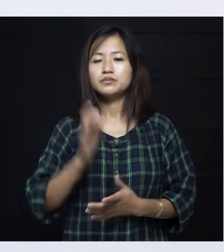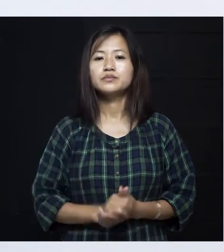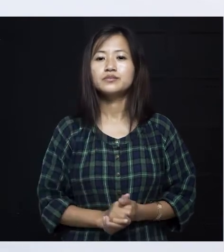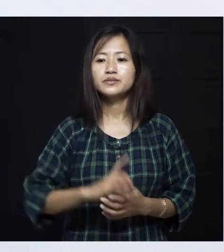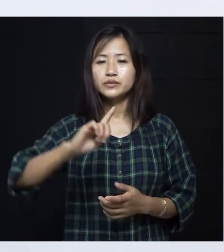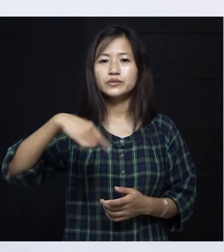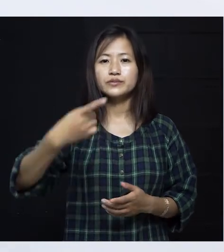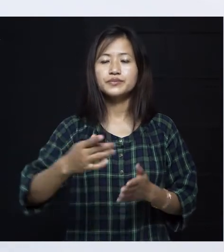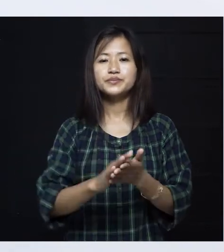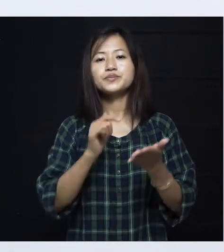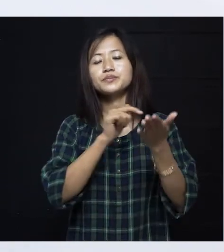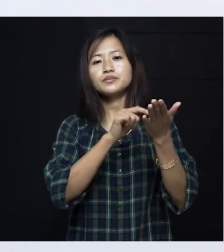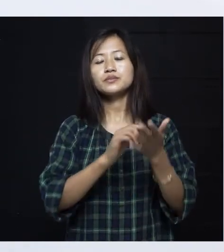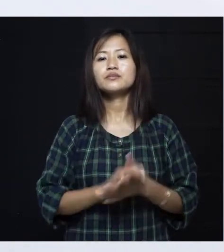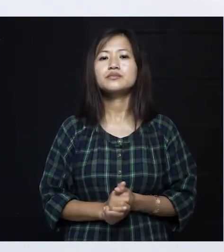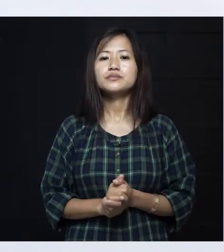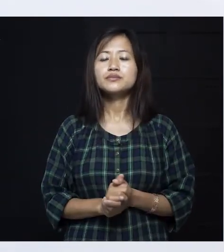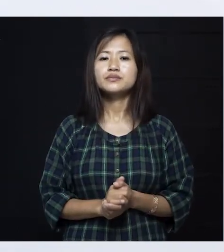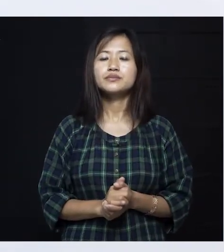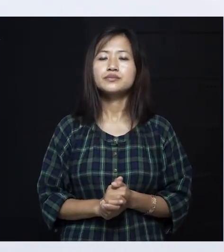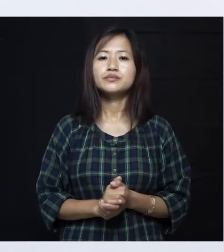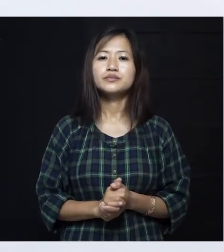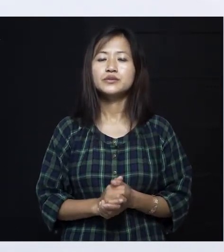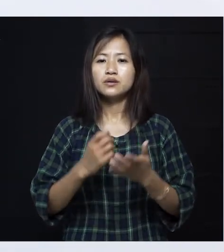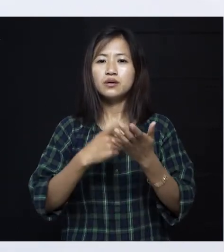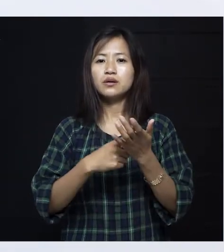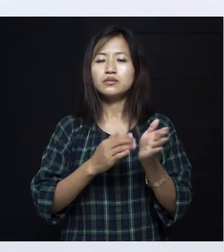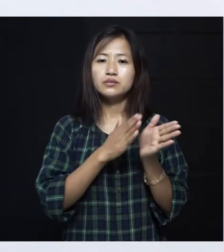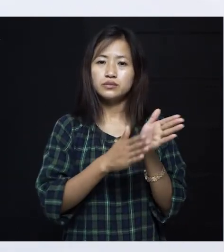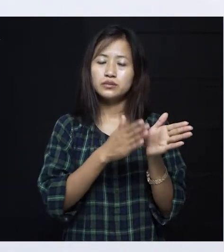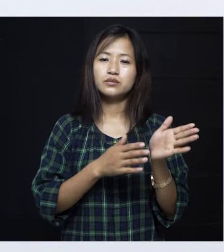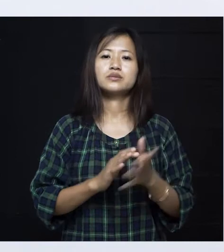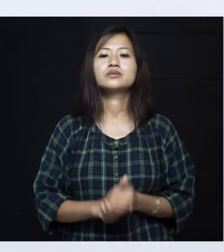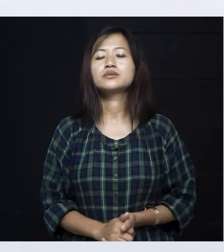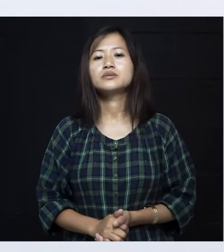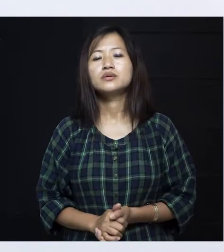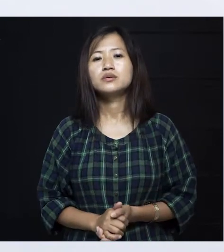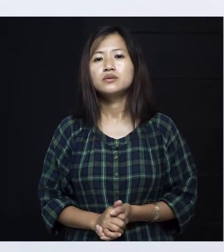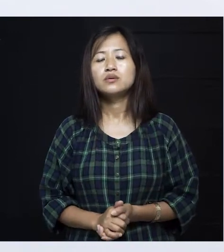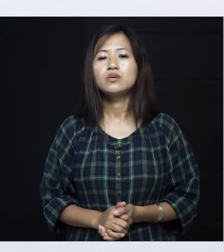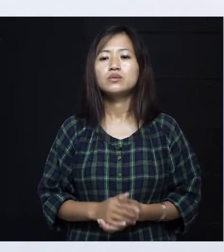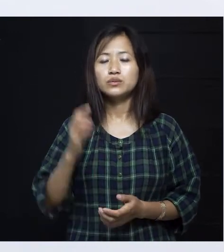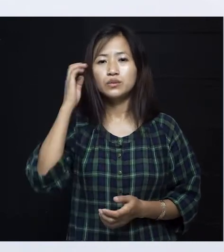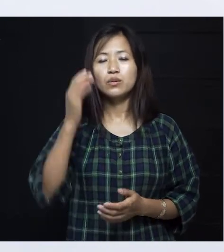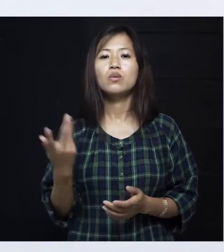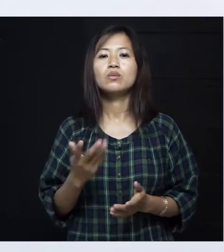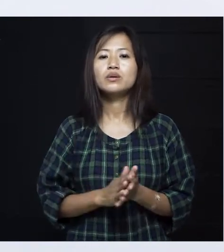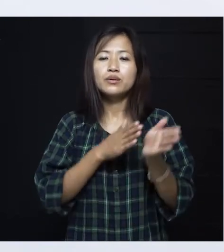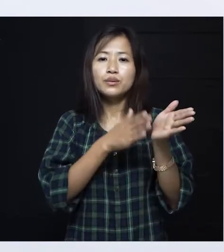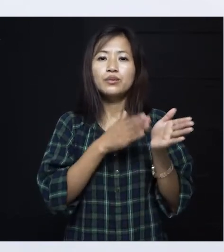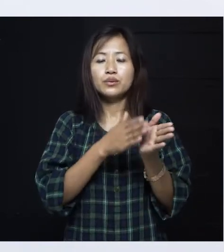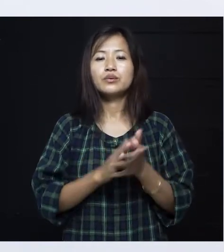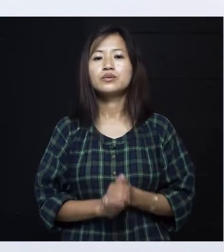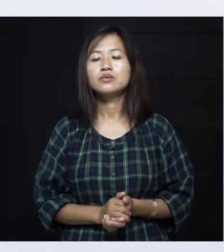go to the next point, that is to do with this railways. You all know what we meant